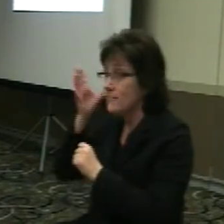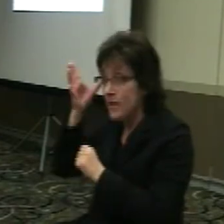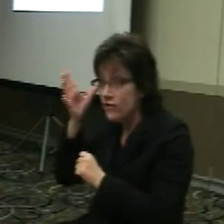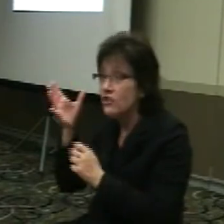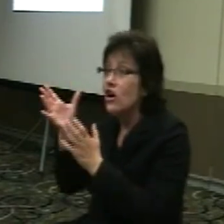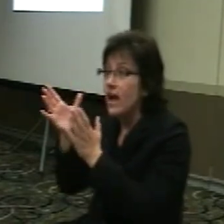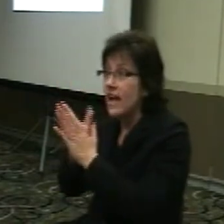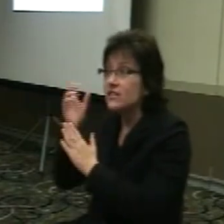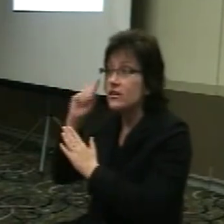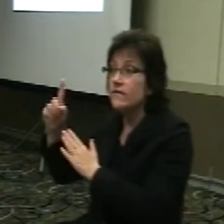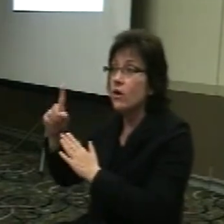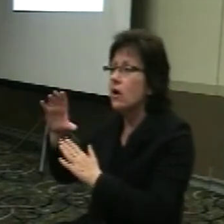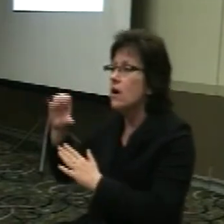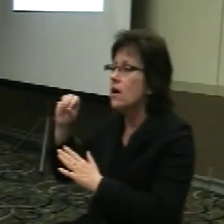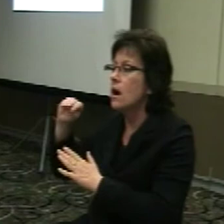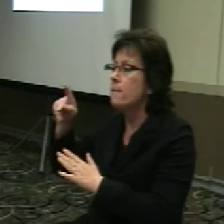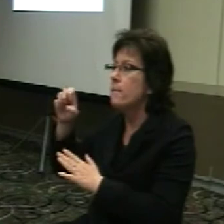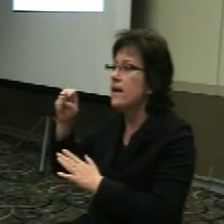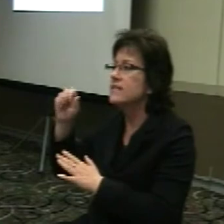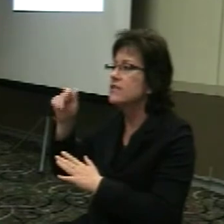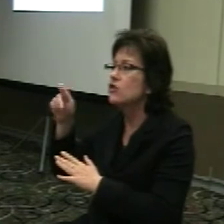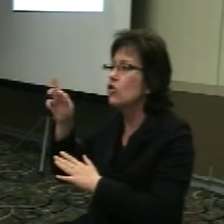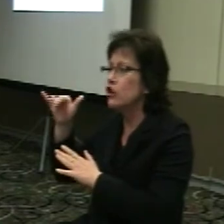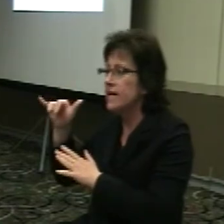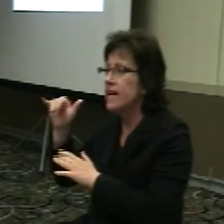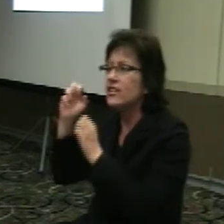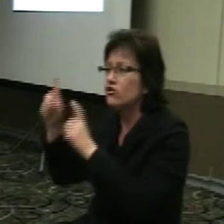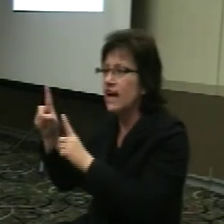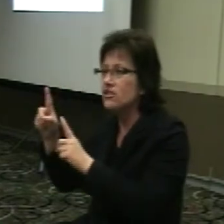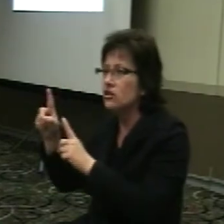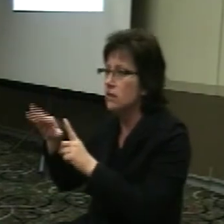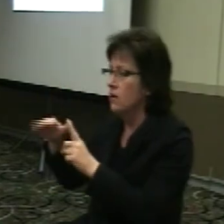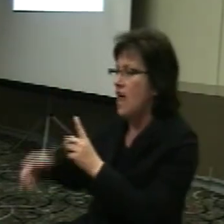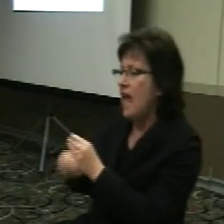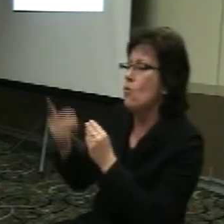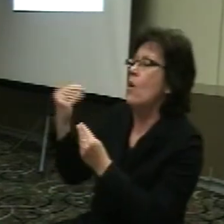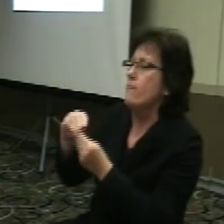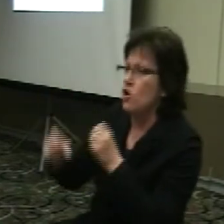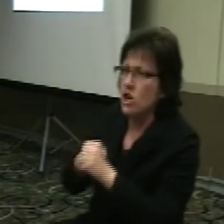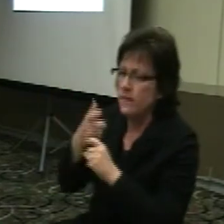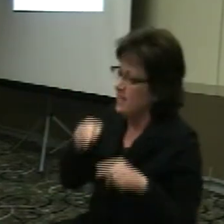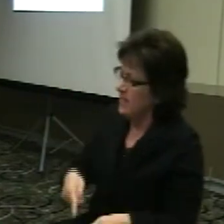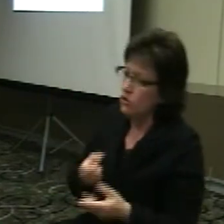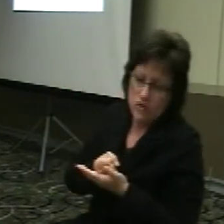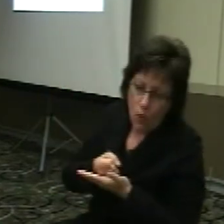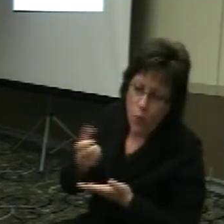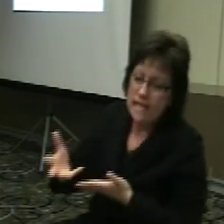for compensatory education. I want another year because this year certainly didn't help.